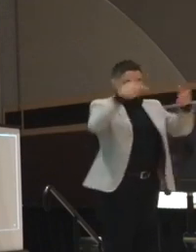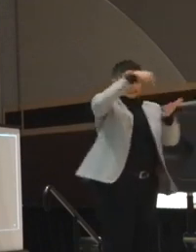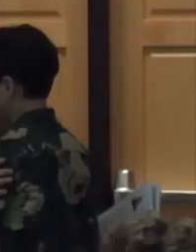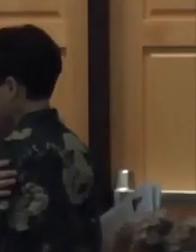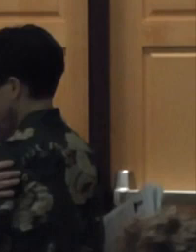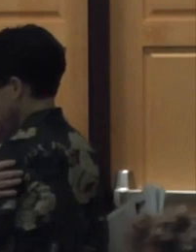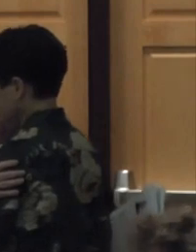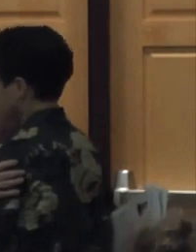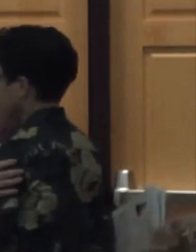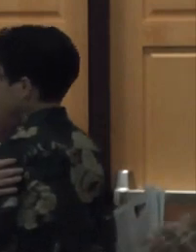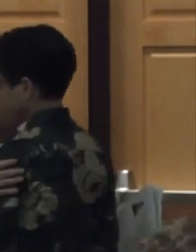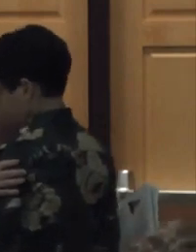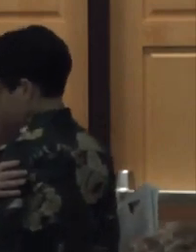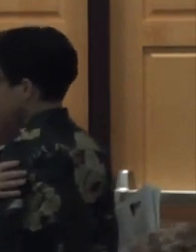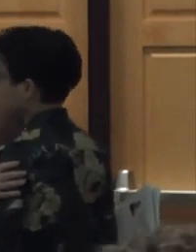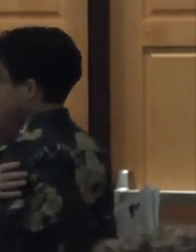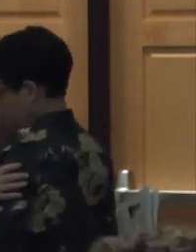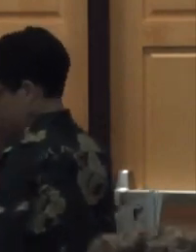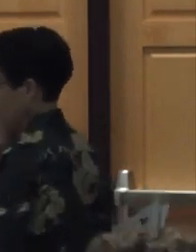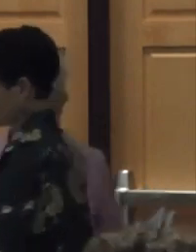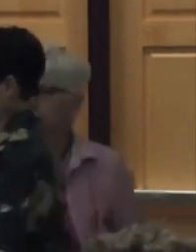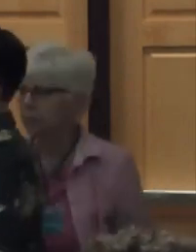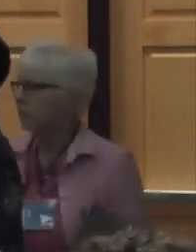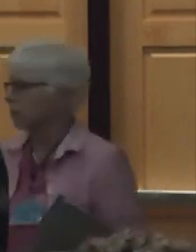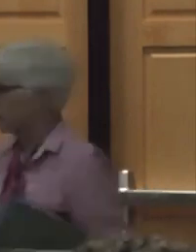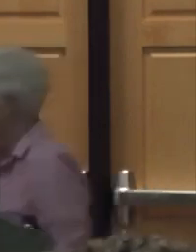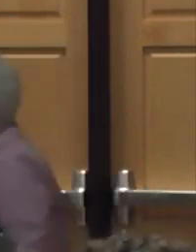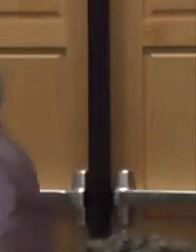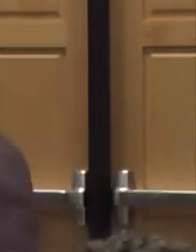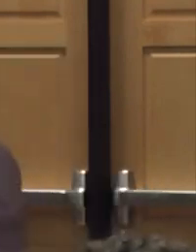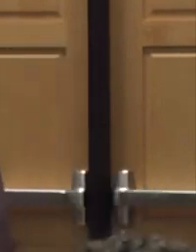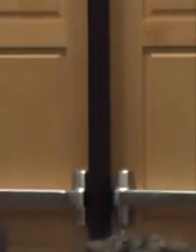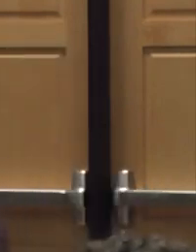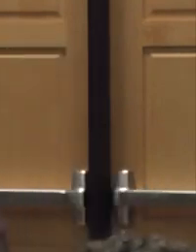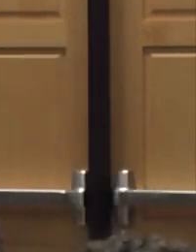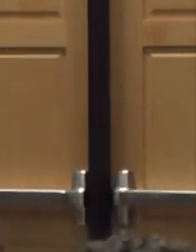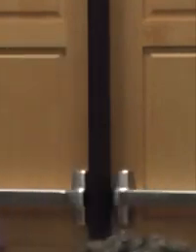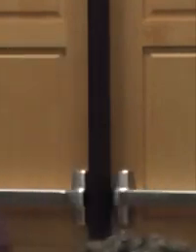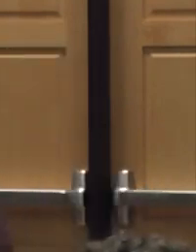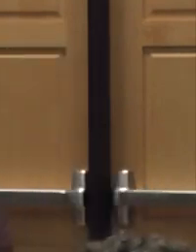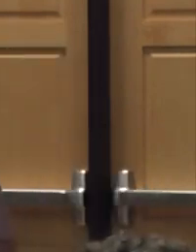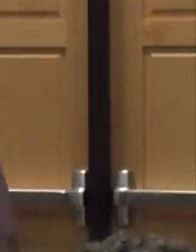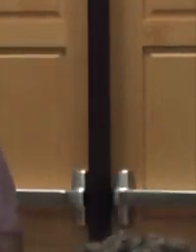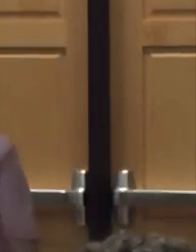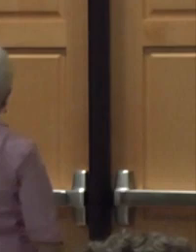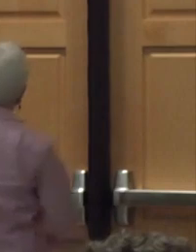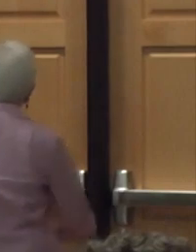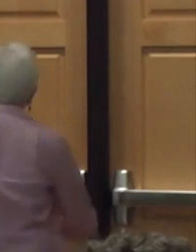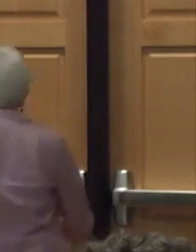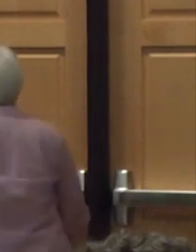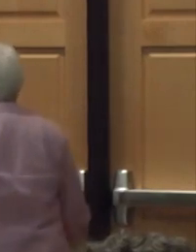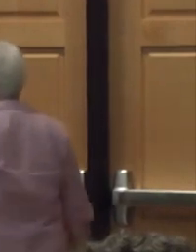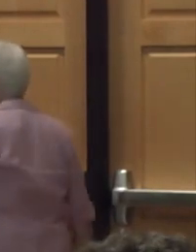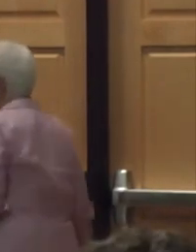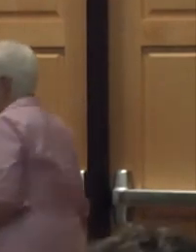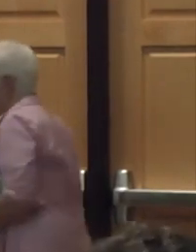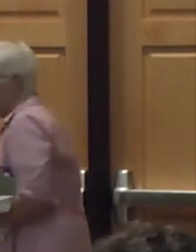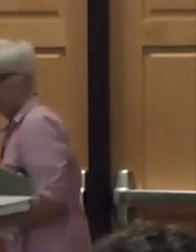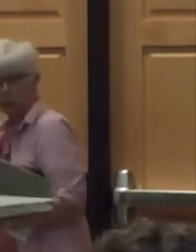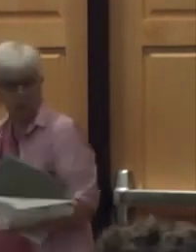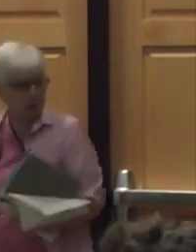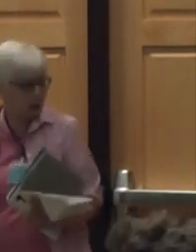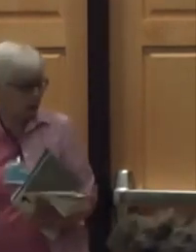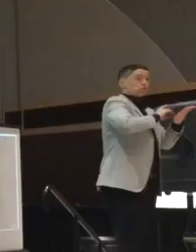interested if you have any experiences with gender or sex-based discrimination for being in such a male-dominated field